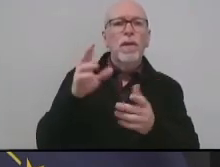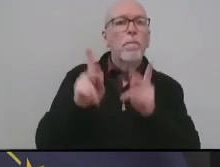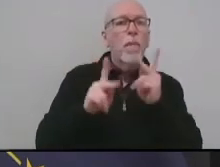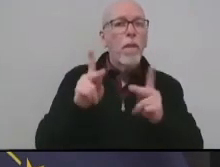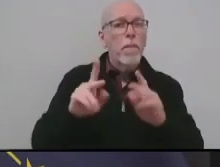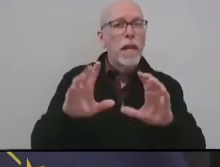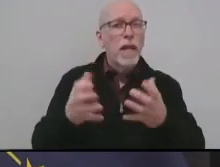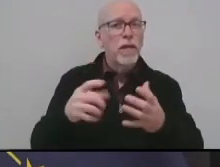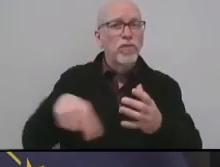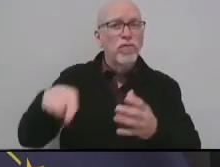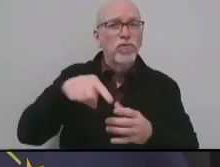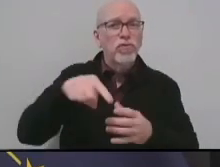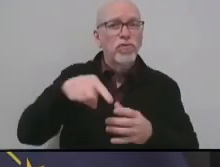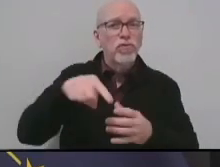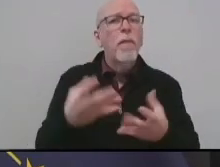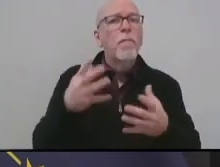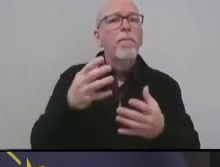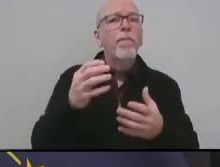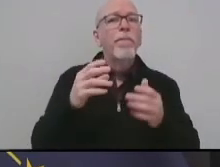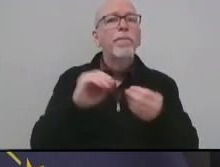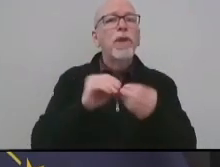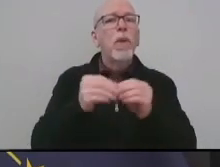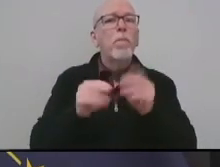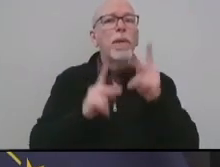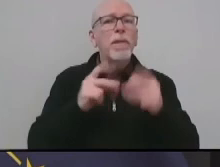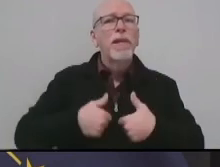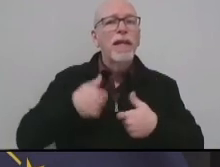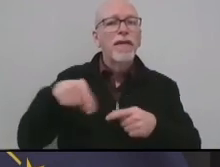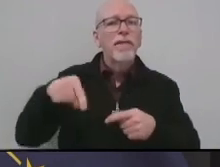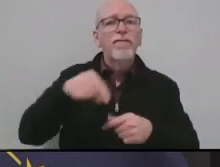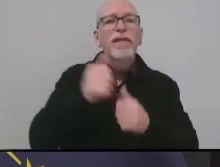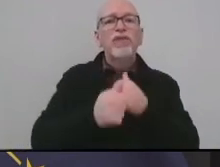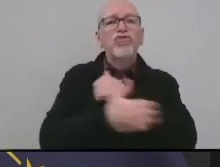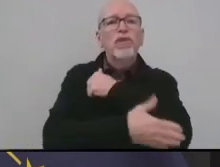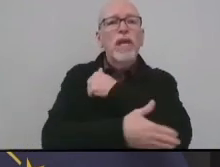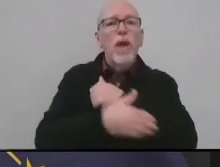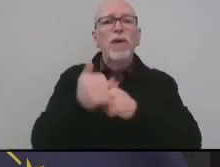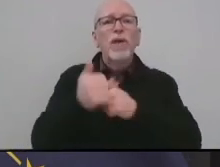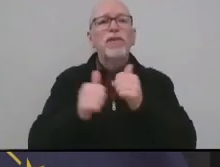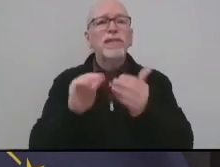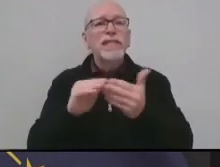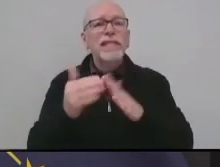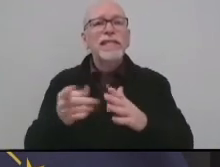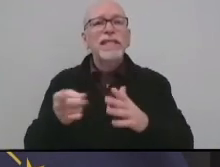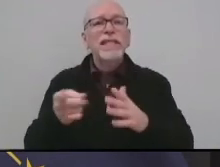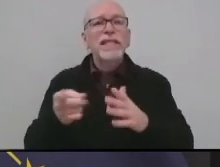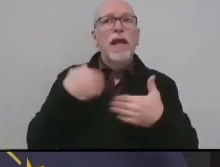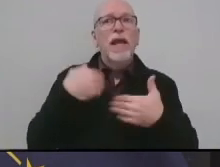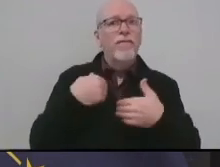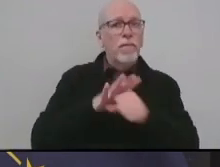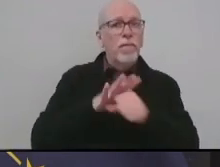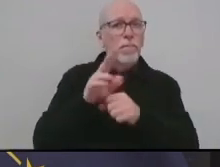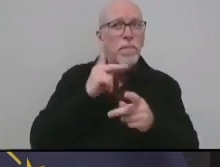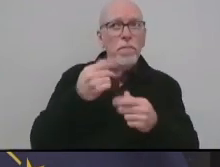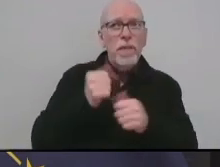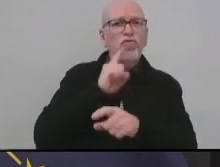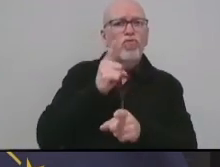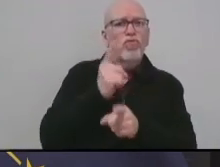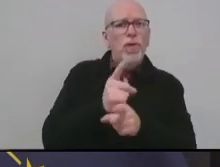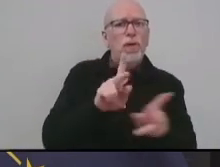are all of our different counties, our different cities, to make sure we're putting the right number of vaccine in there. And then if a